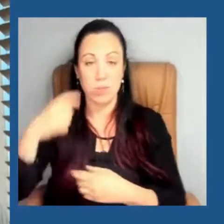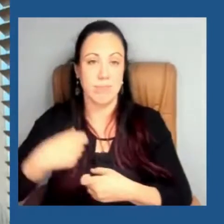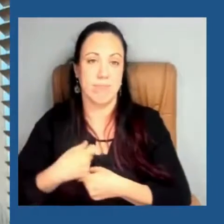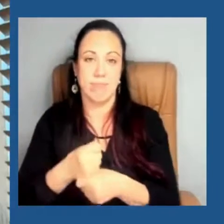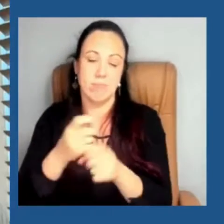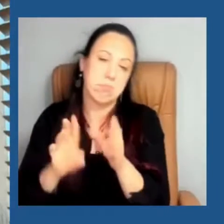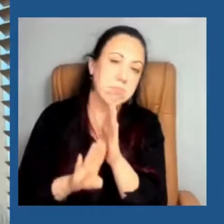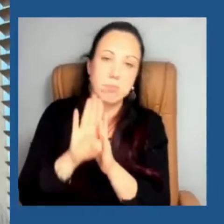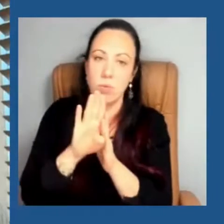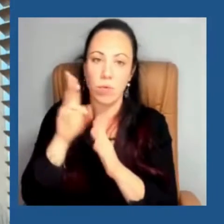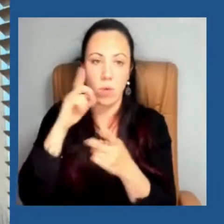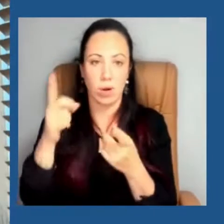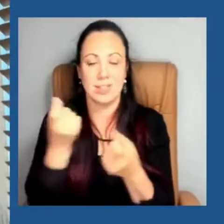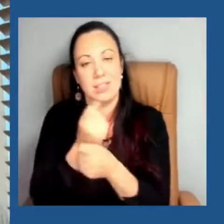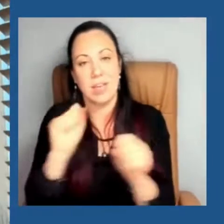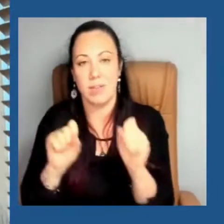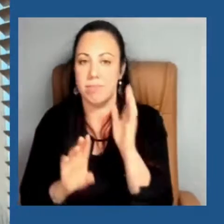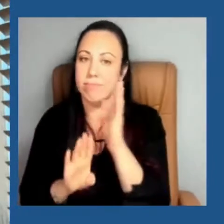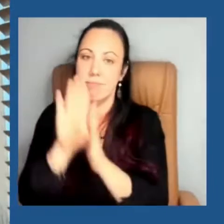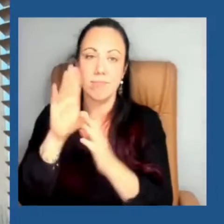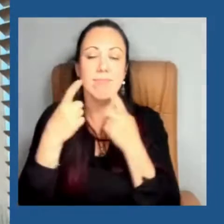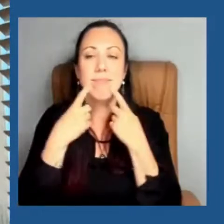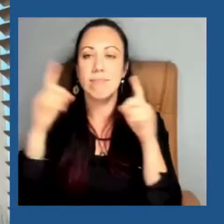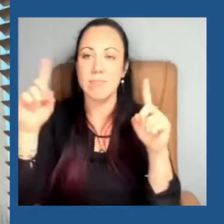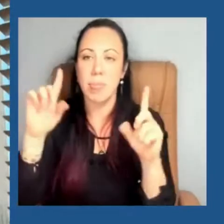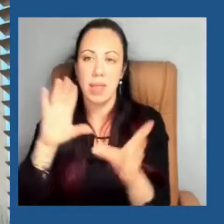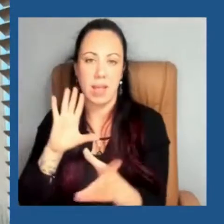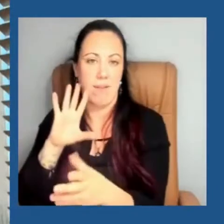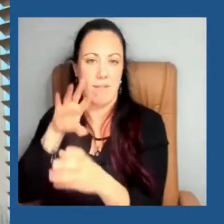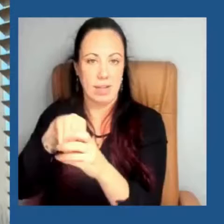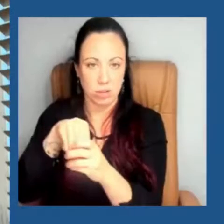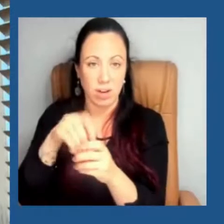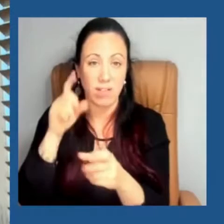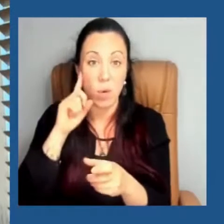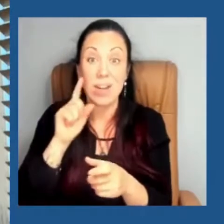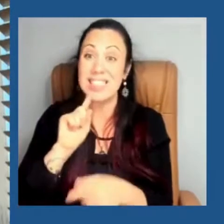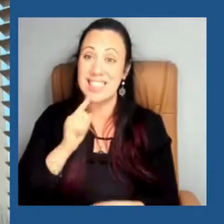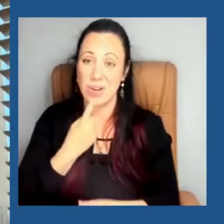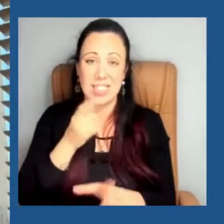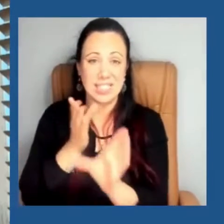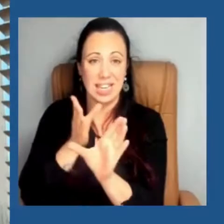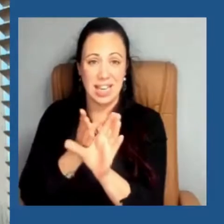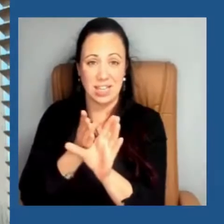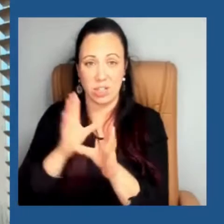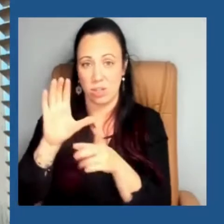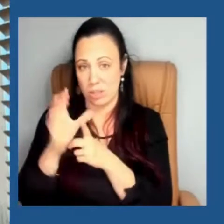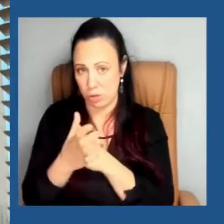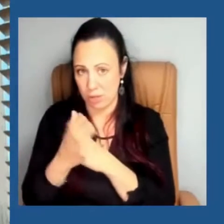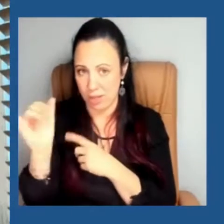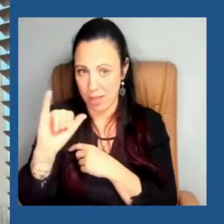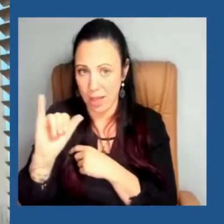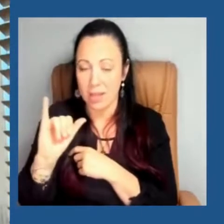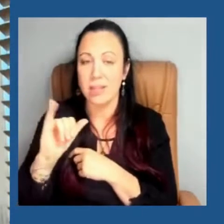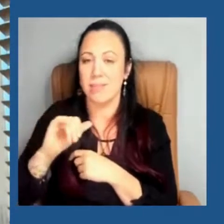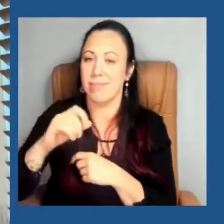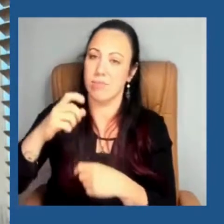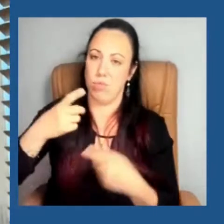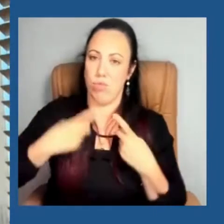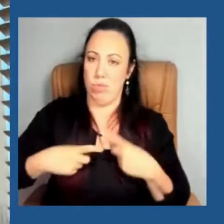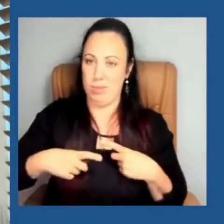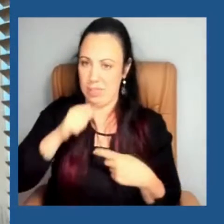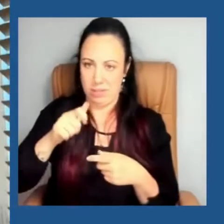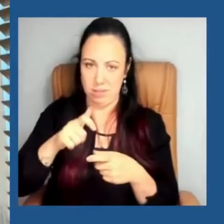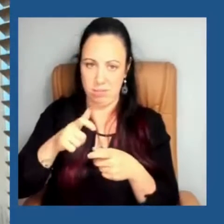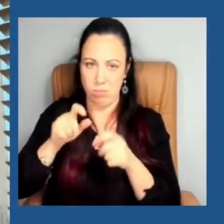more effective, and personalized interventions for serious psychiatric conditions, such as treatment-resistant depression and